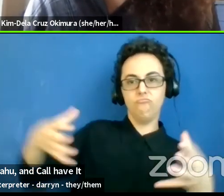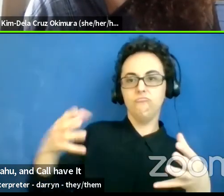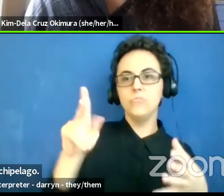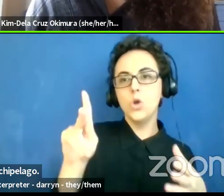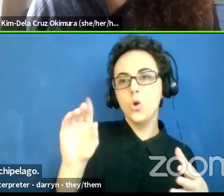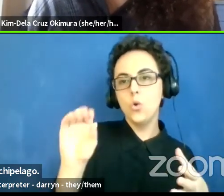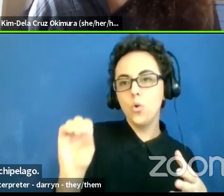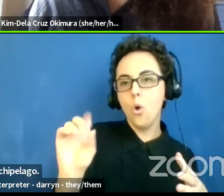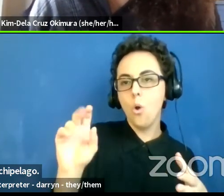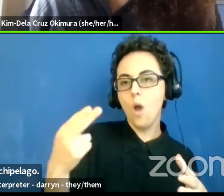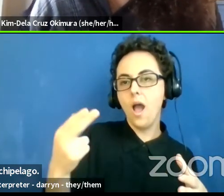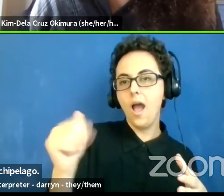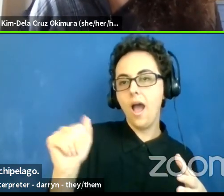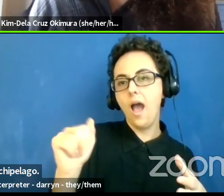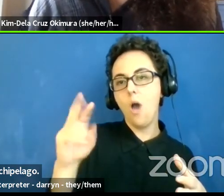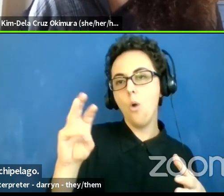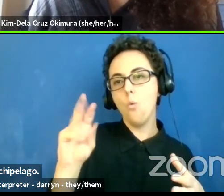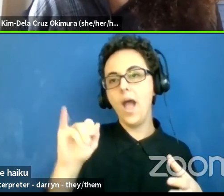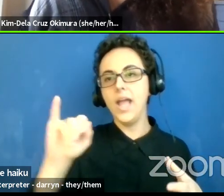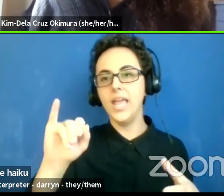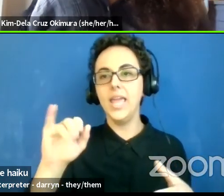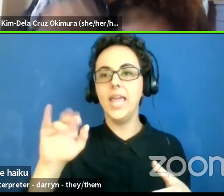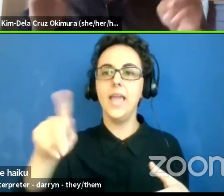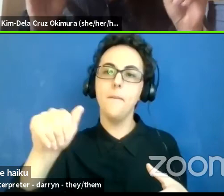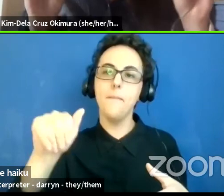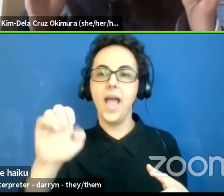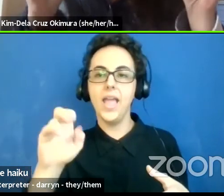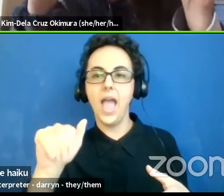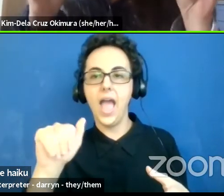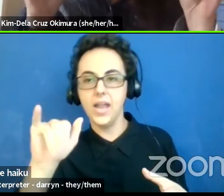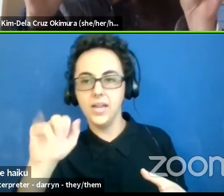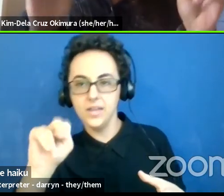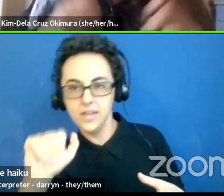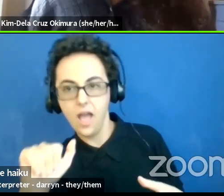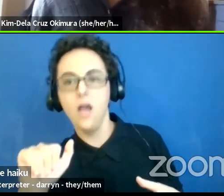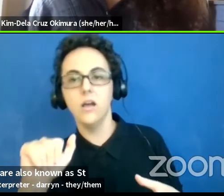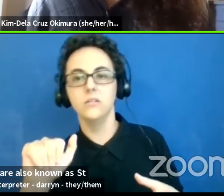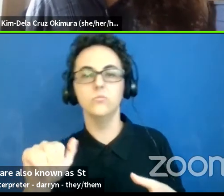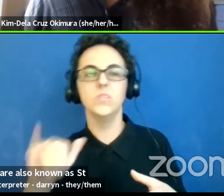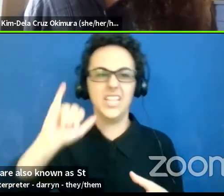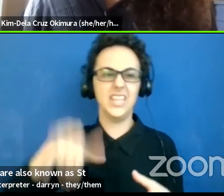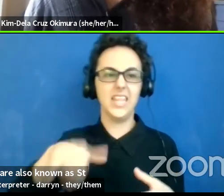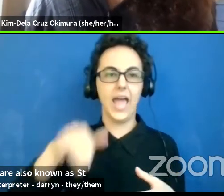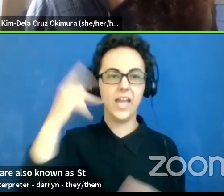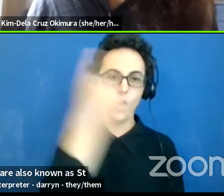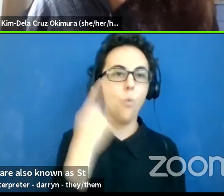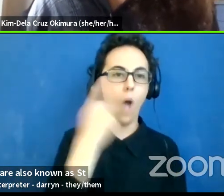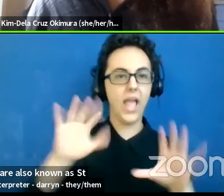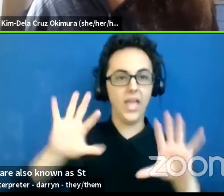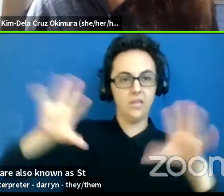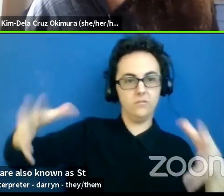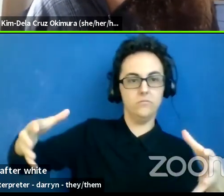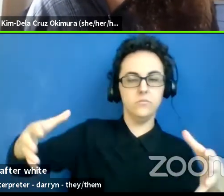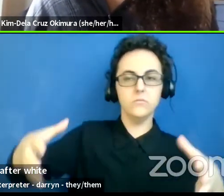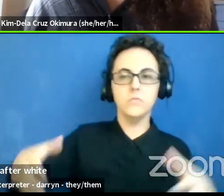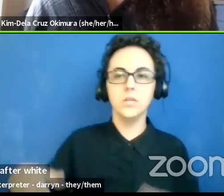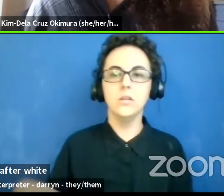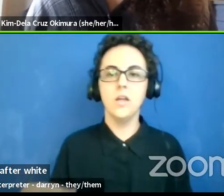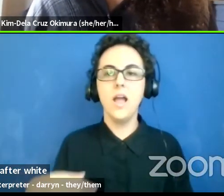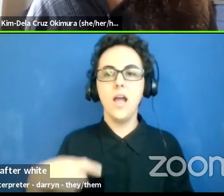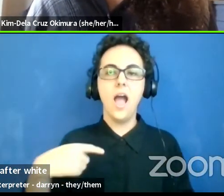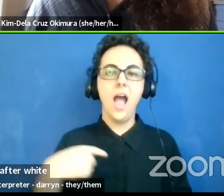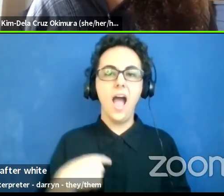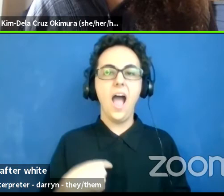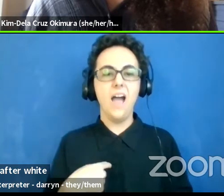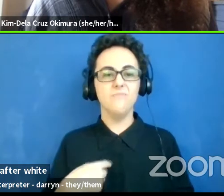I reside in Kalaipohaku, or also known as St. Louis Heights, renamed after white Americans who